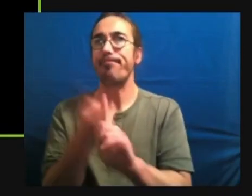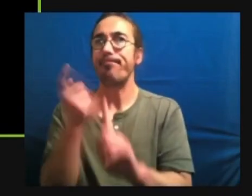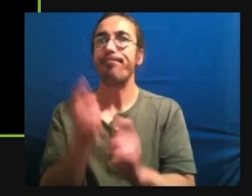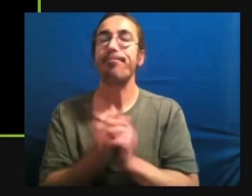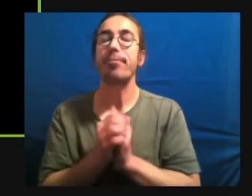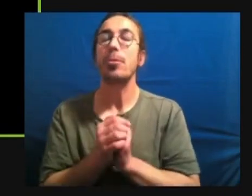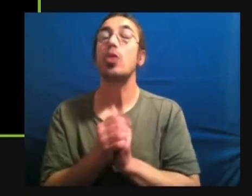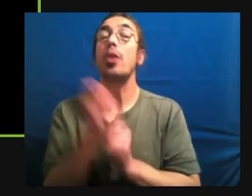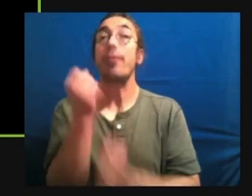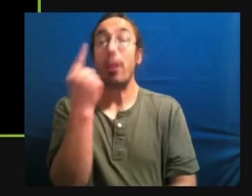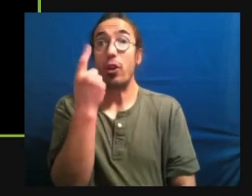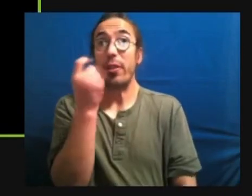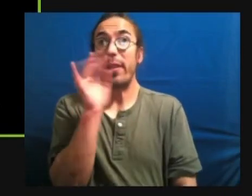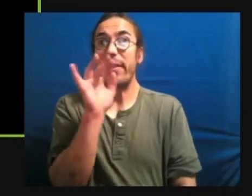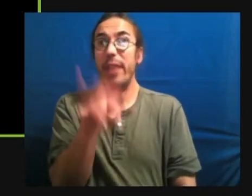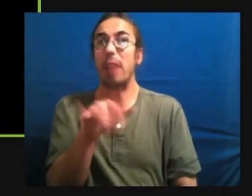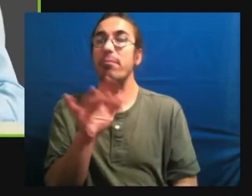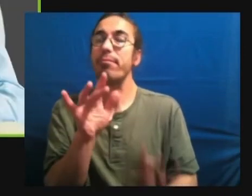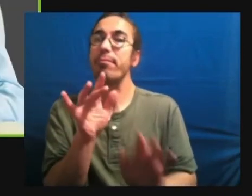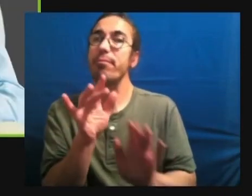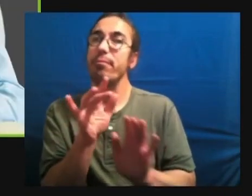It's not